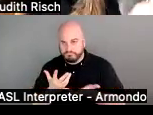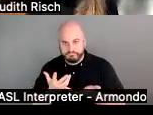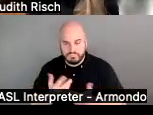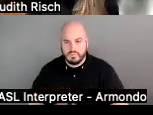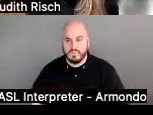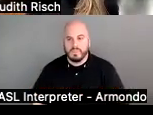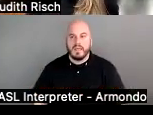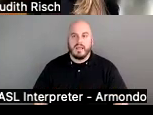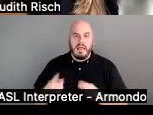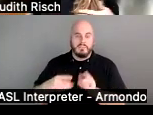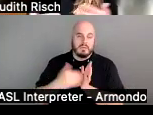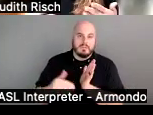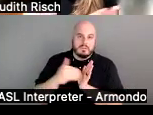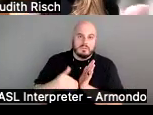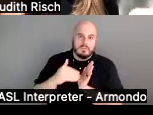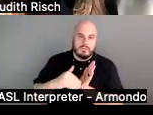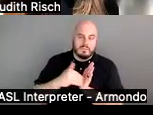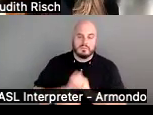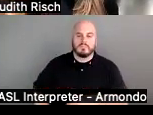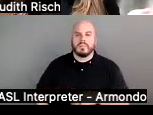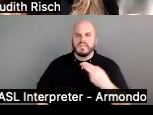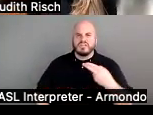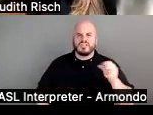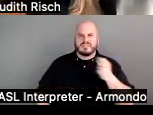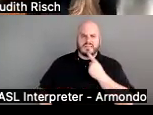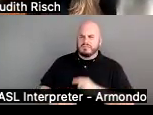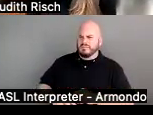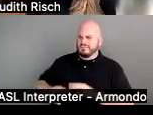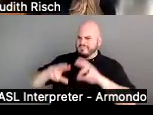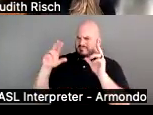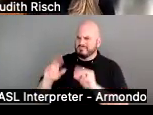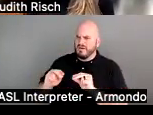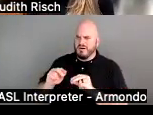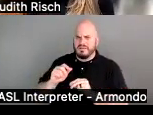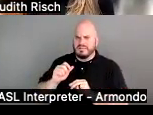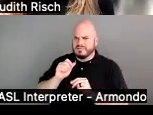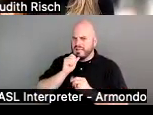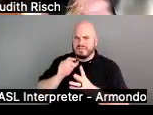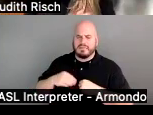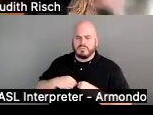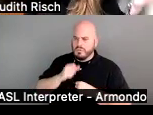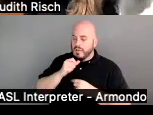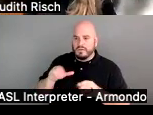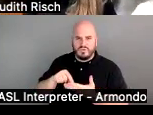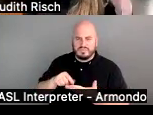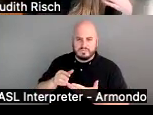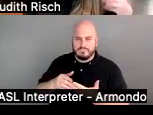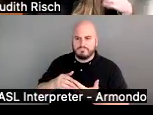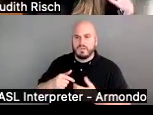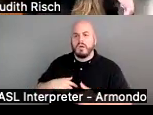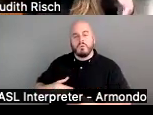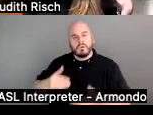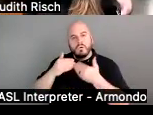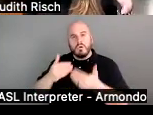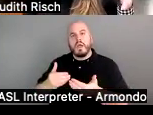happened over and over again. And HHS said, no, we're not going to do this. We're going to go ahead and